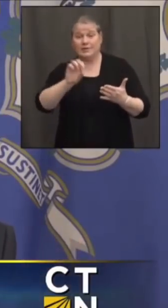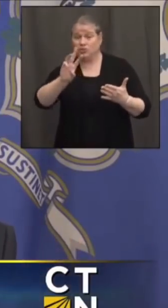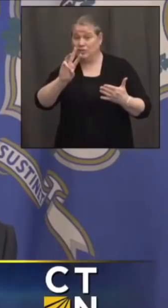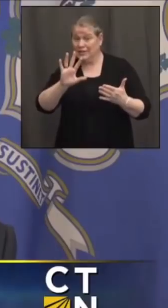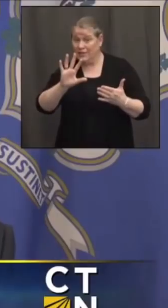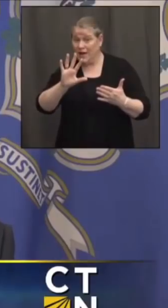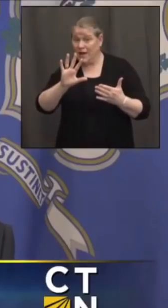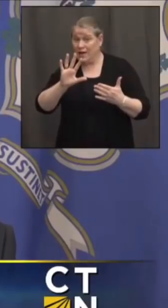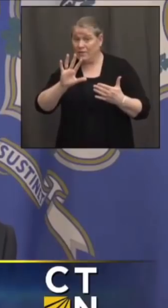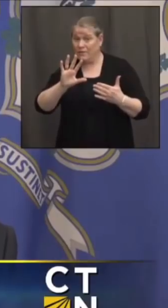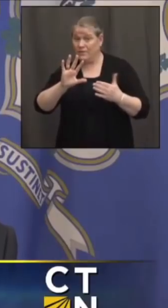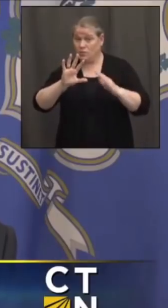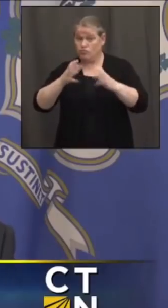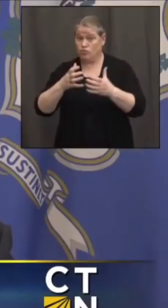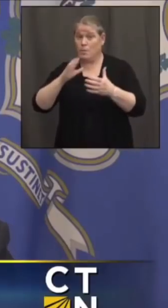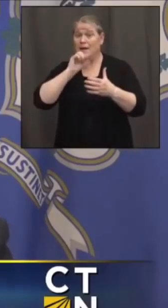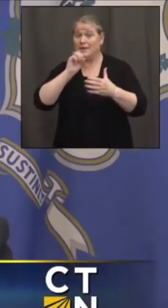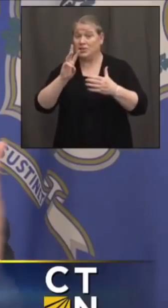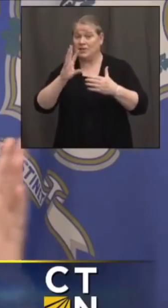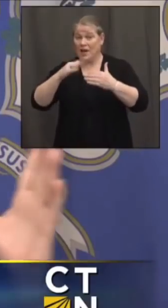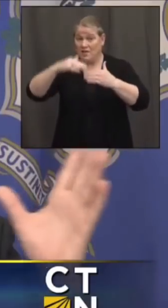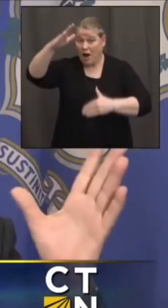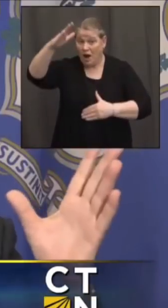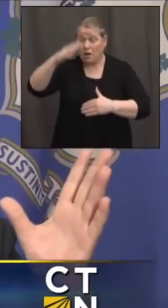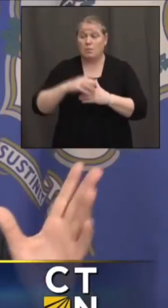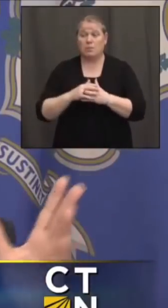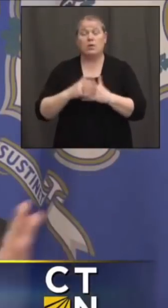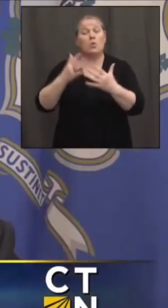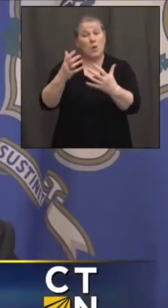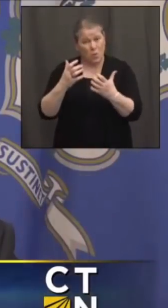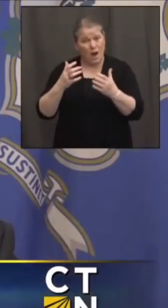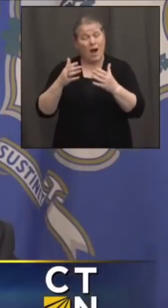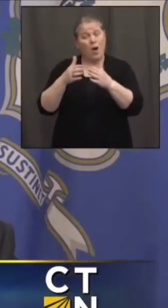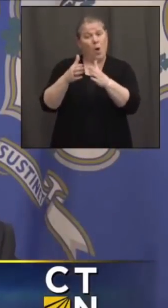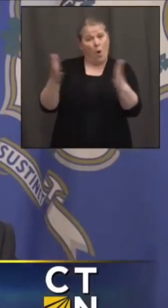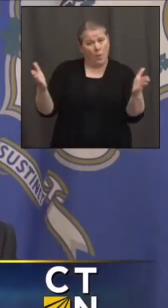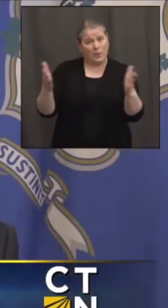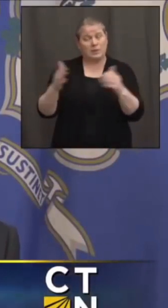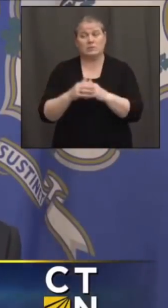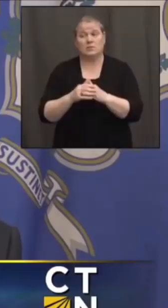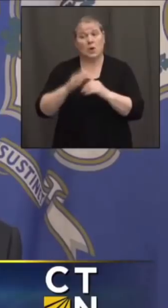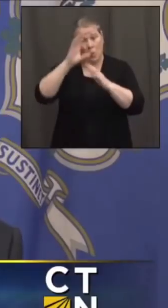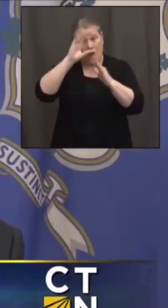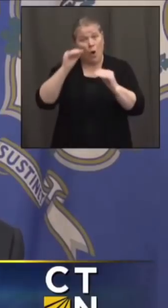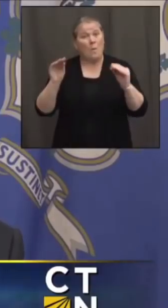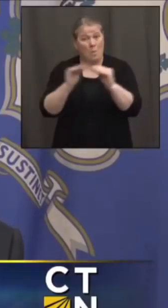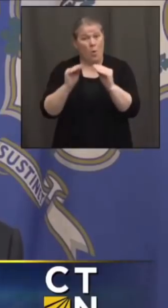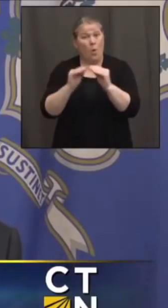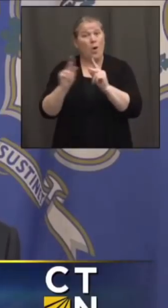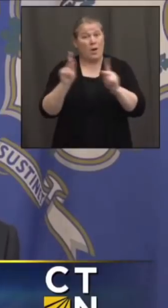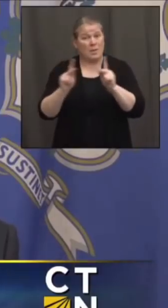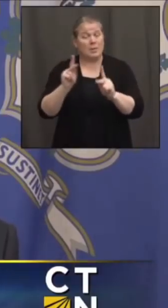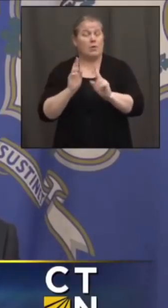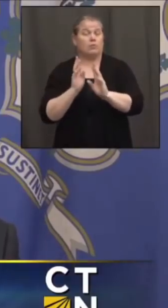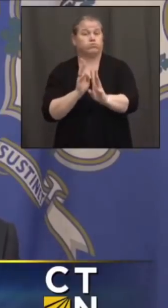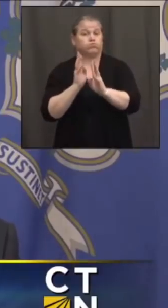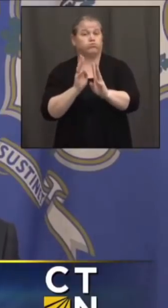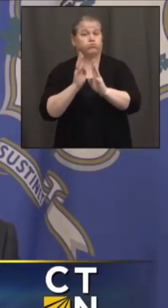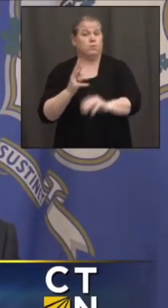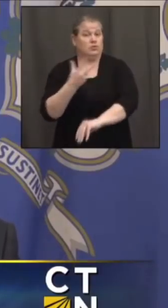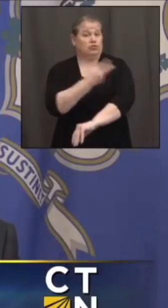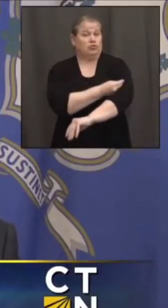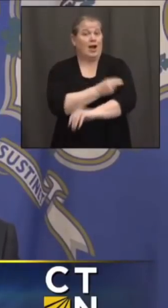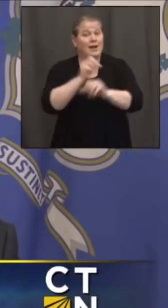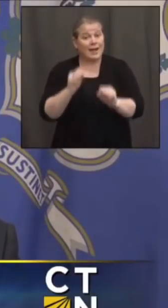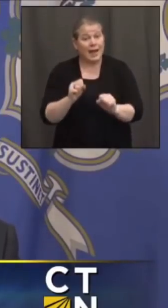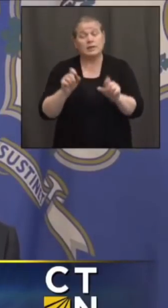essential workers, more into the broader category. We're going to be able to open up that aperture, and I'd like to think we're going to see a bigger